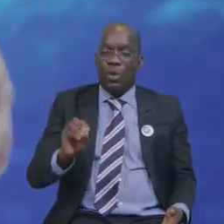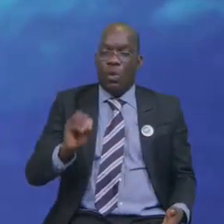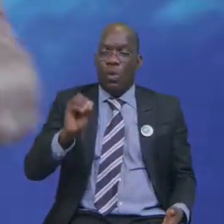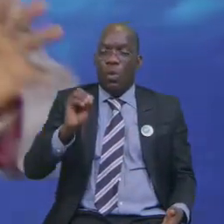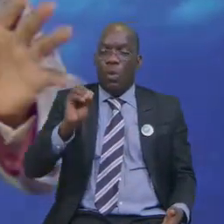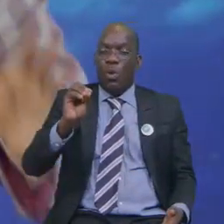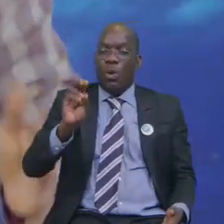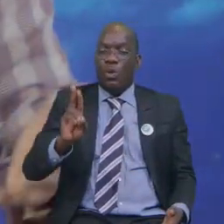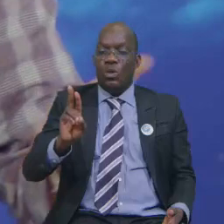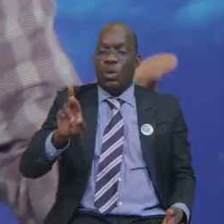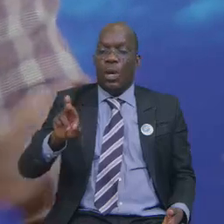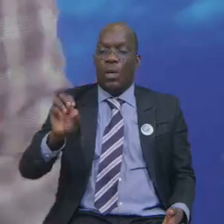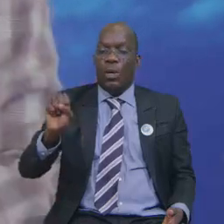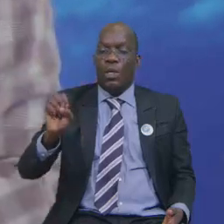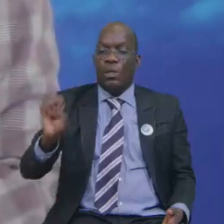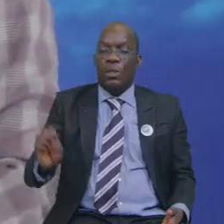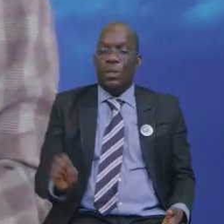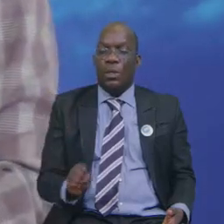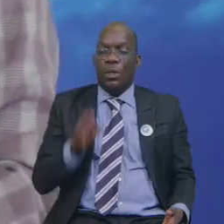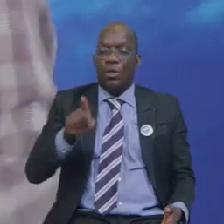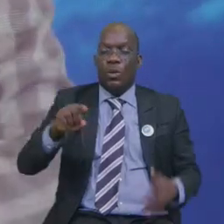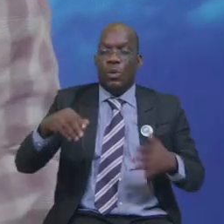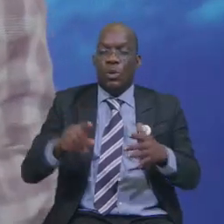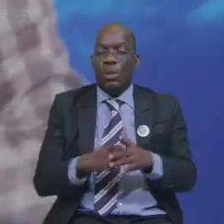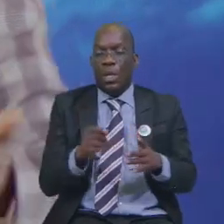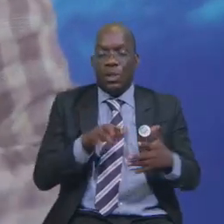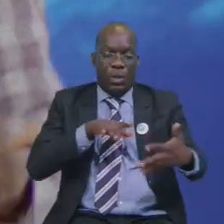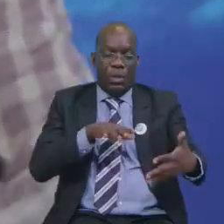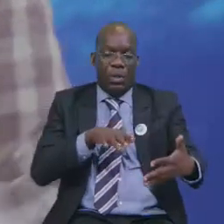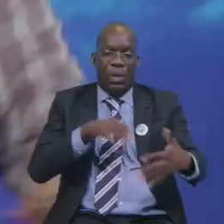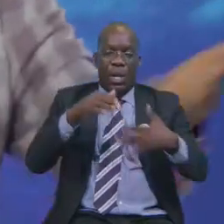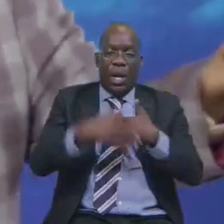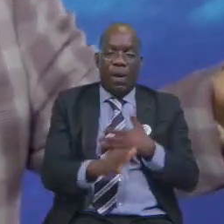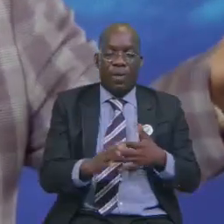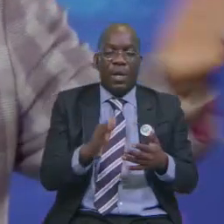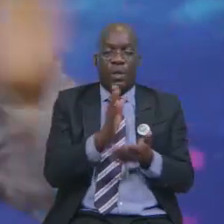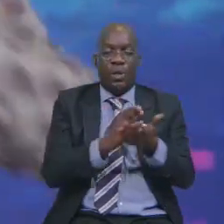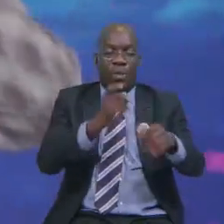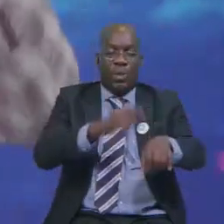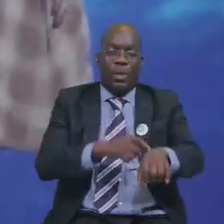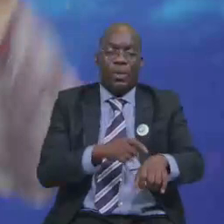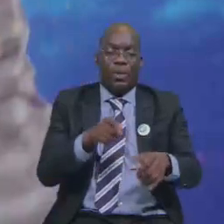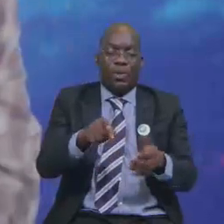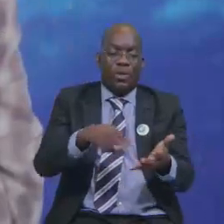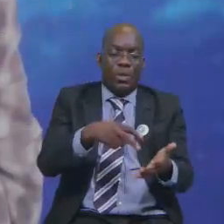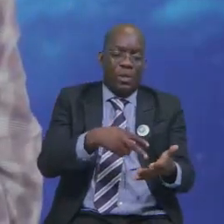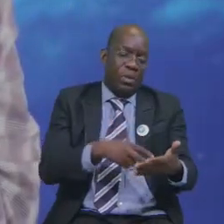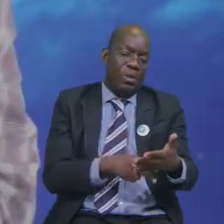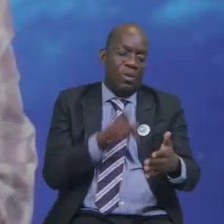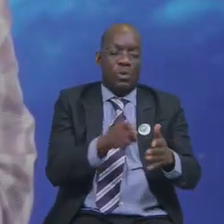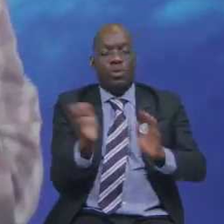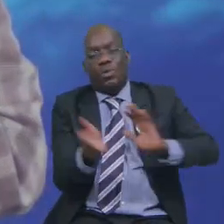C-O-U-R-S-E. You start a course, and then after reading a few chapters of the books, you pack